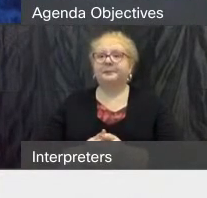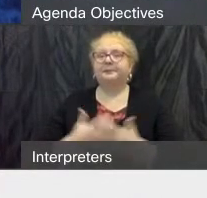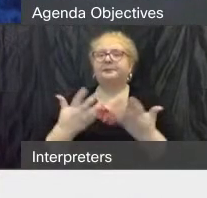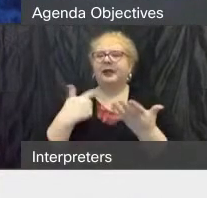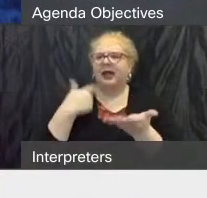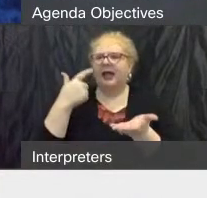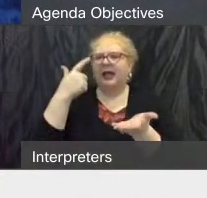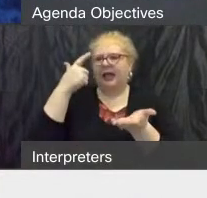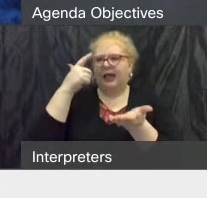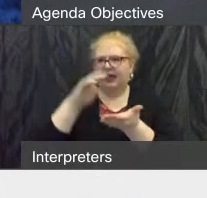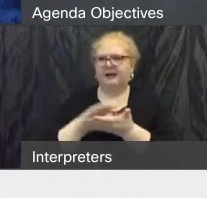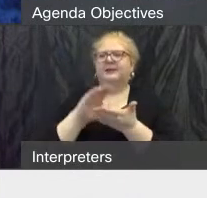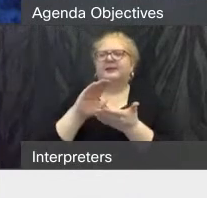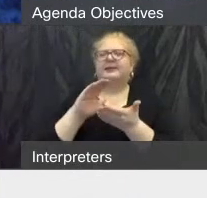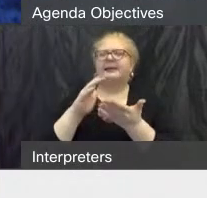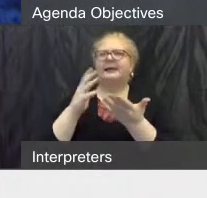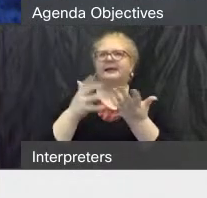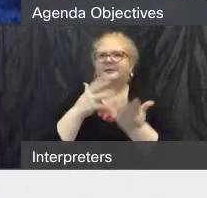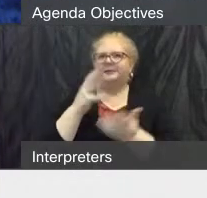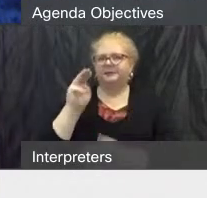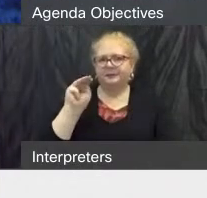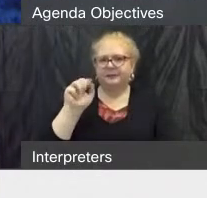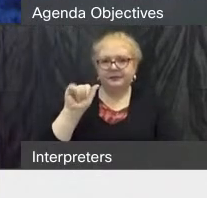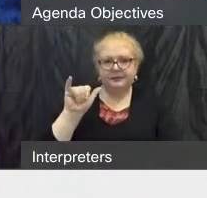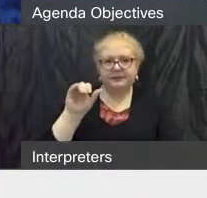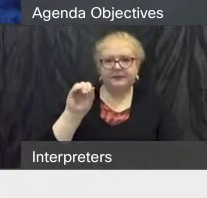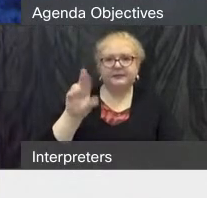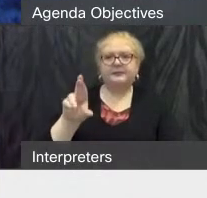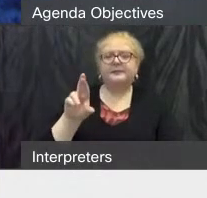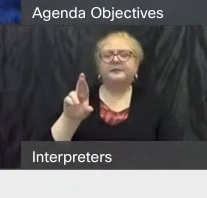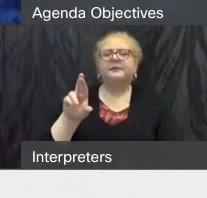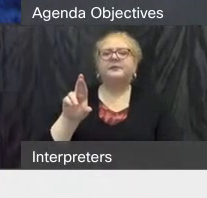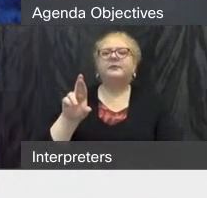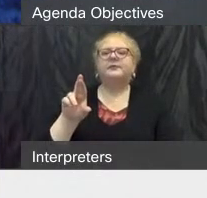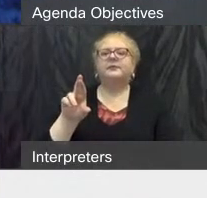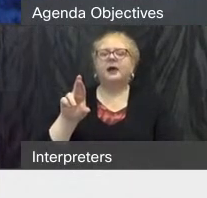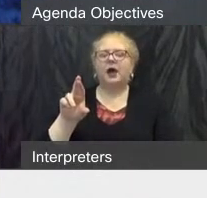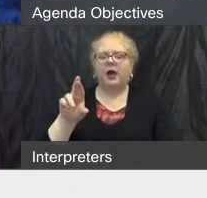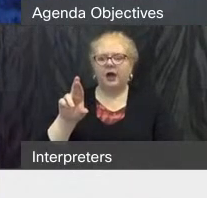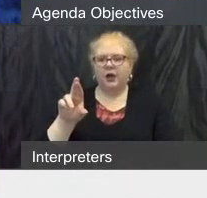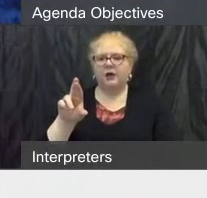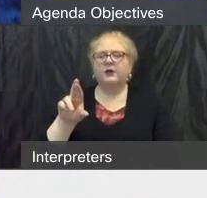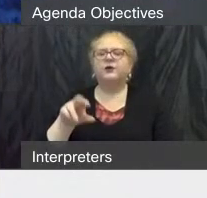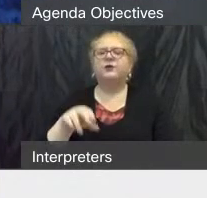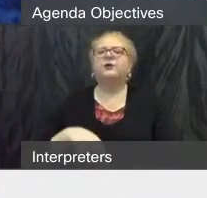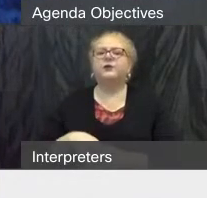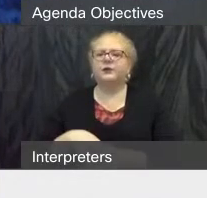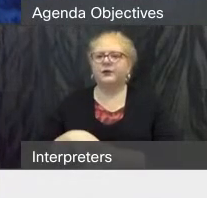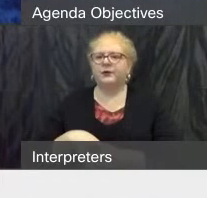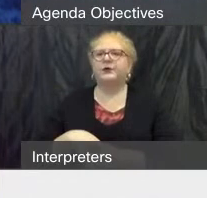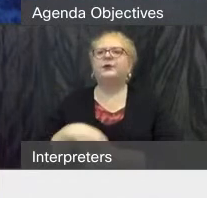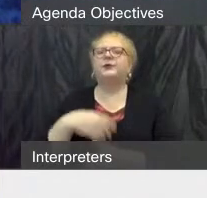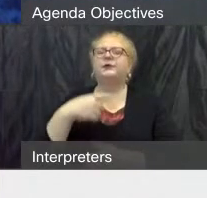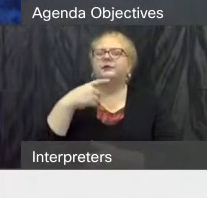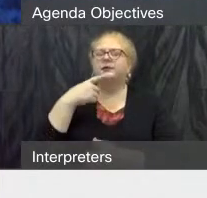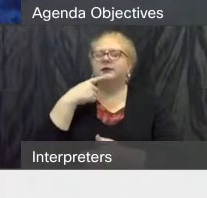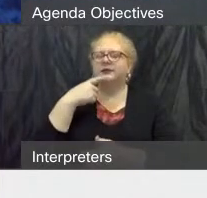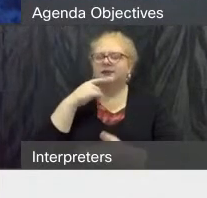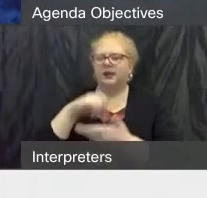I believe in the merits of the request. It clearly is